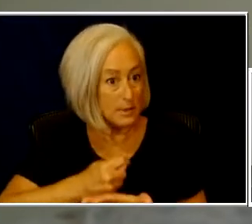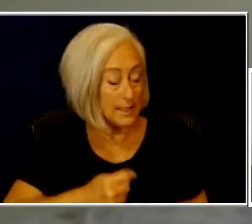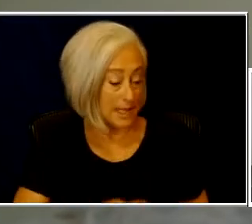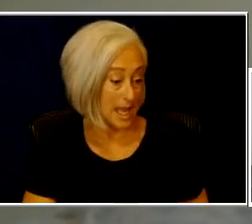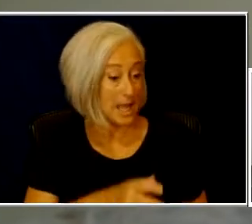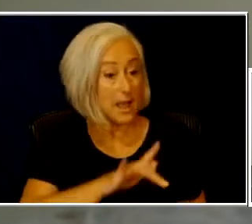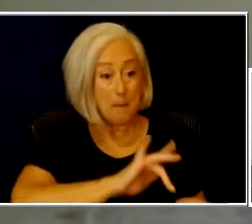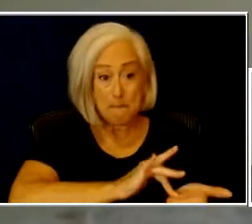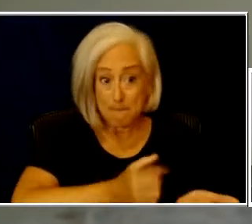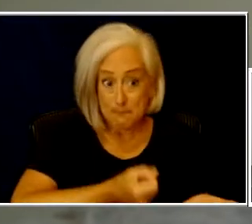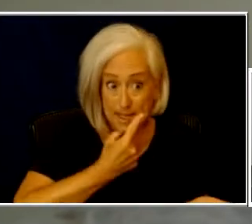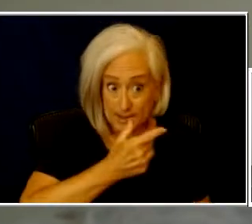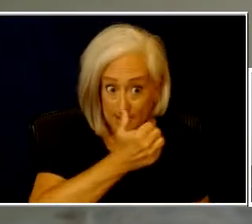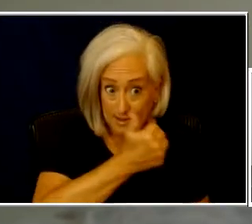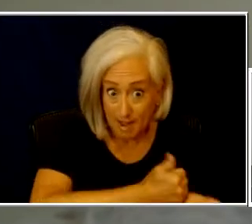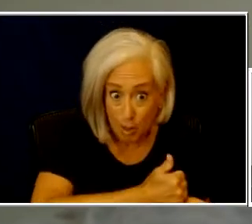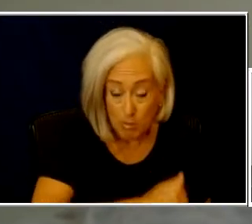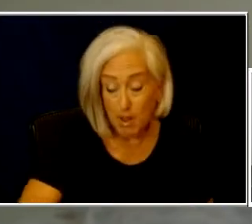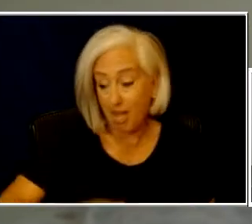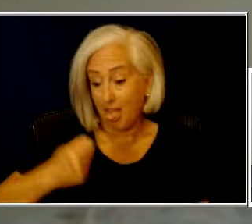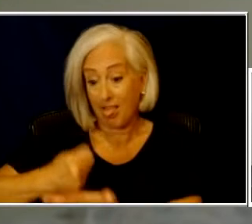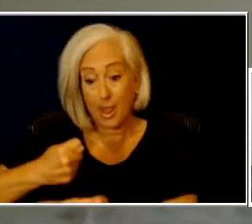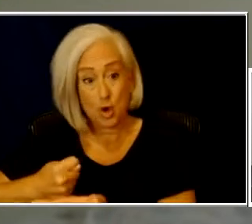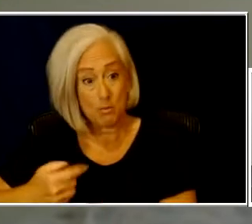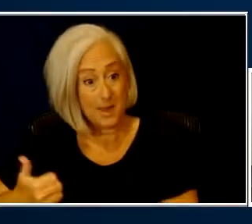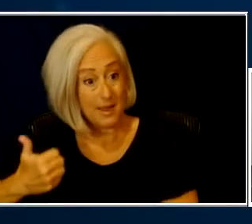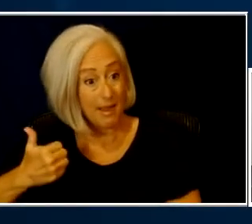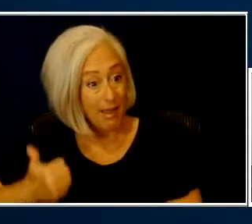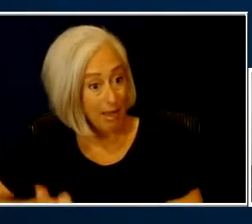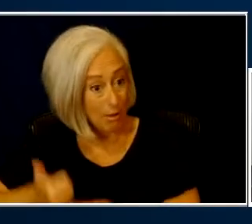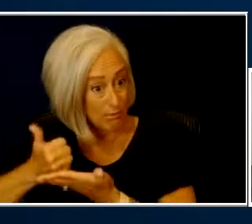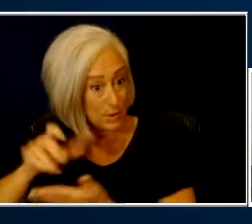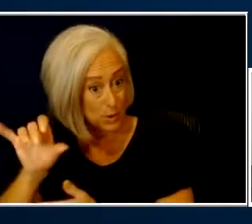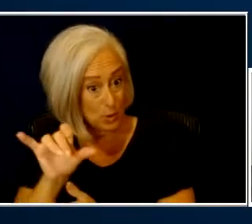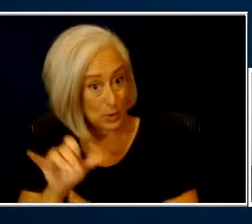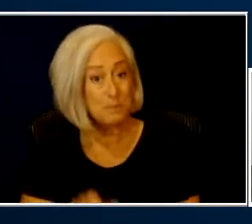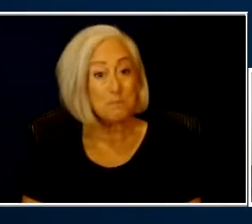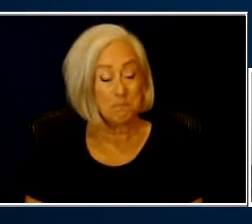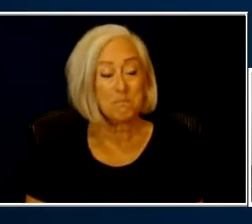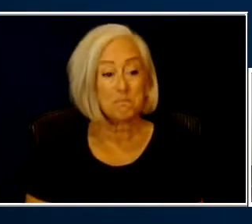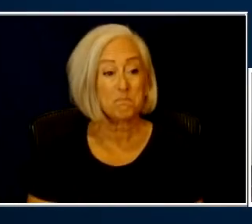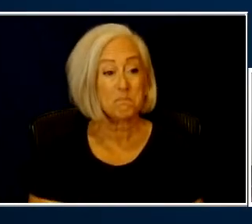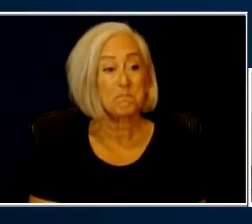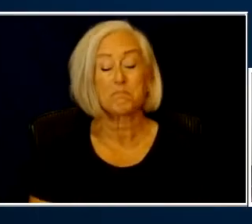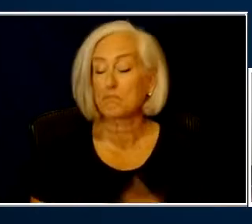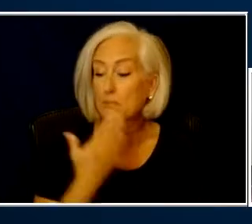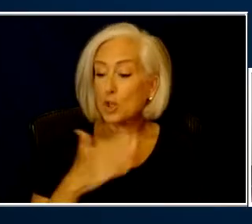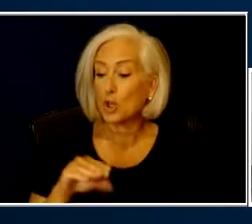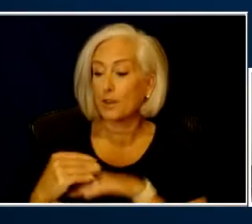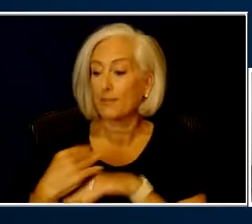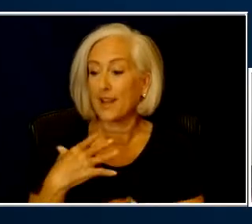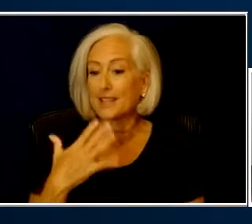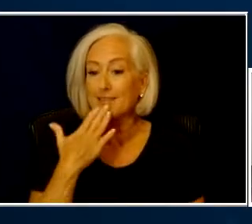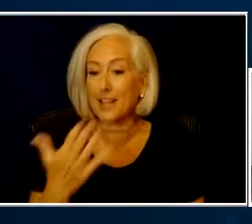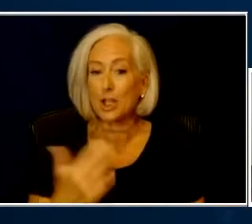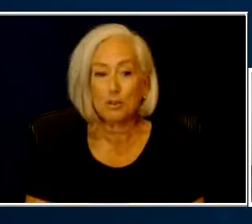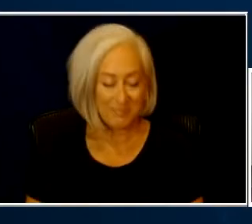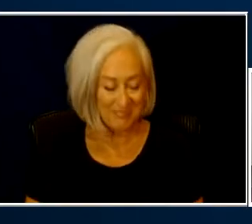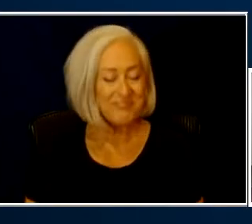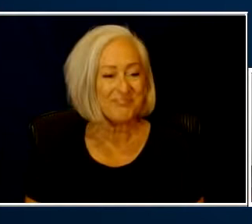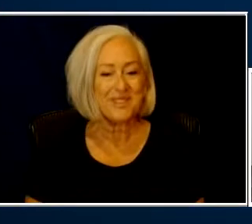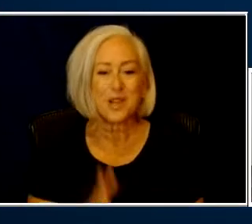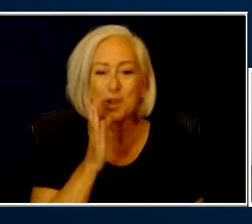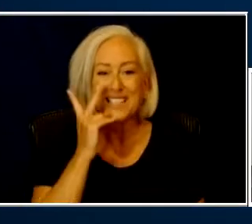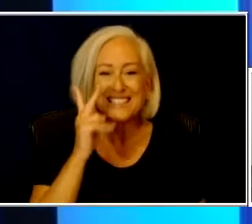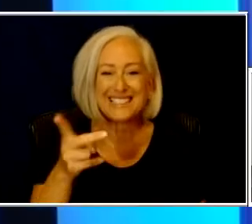help, and we know light therapy also helps. Very good advice, Dr. Johnson. Thank you. Interesting stuff. Good to see you. Have a great